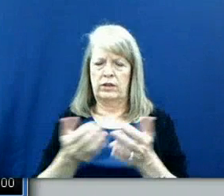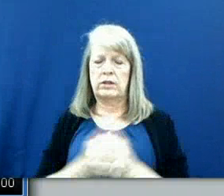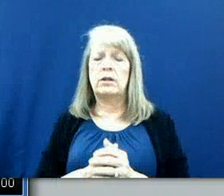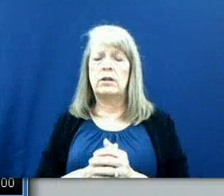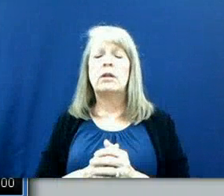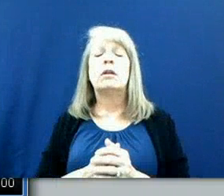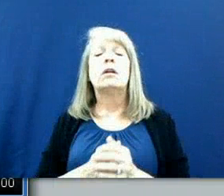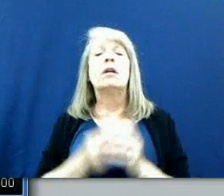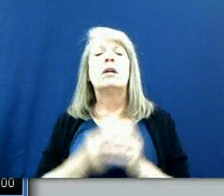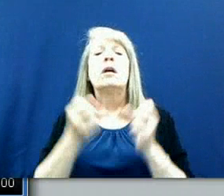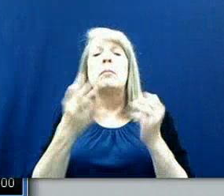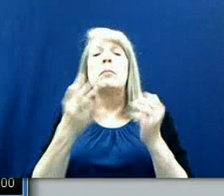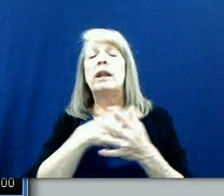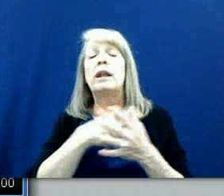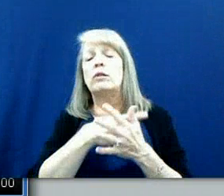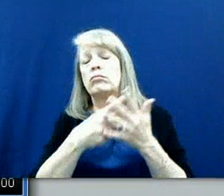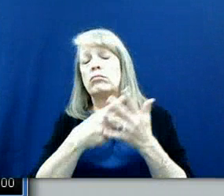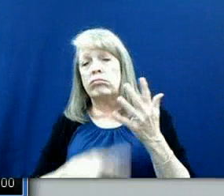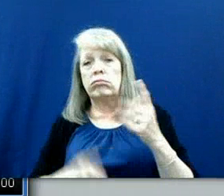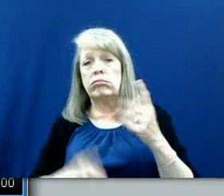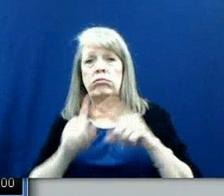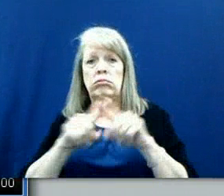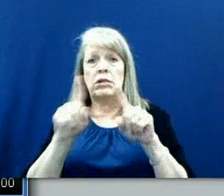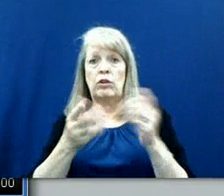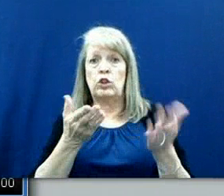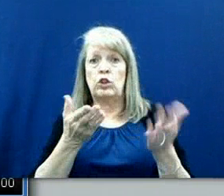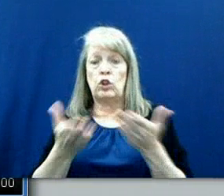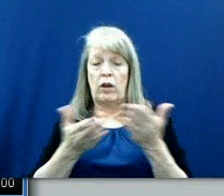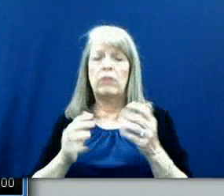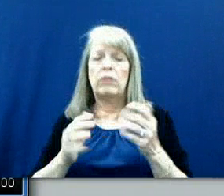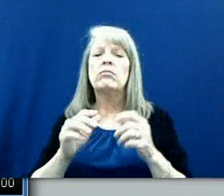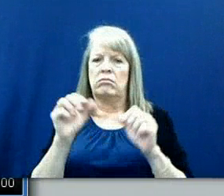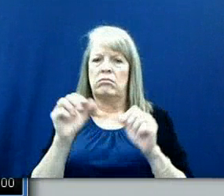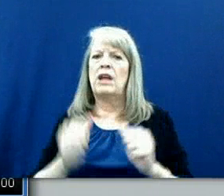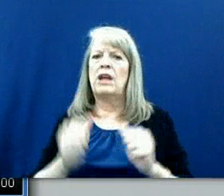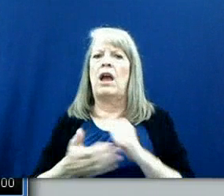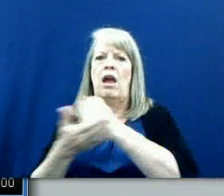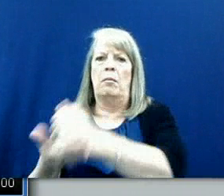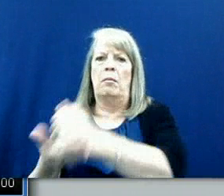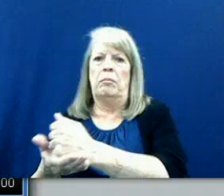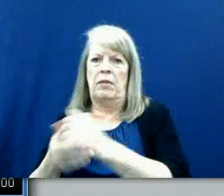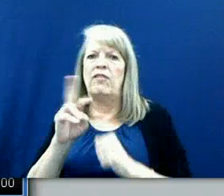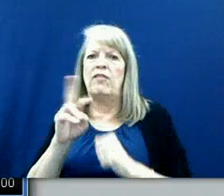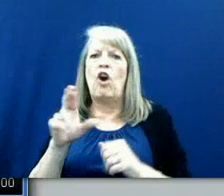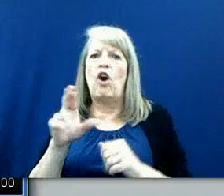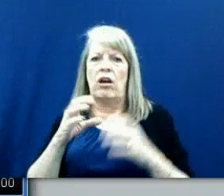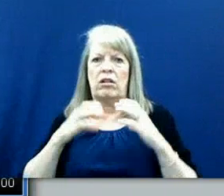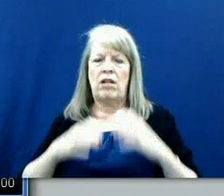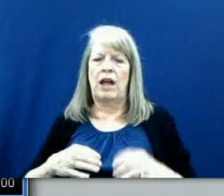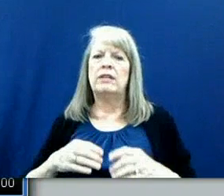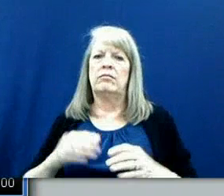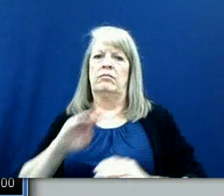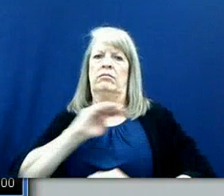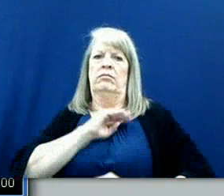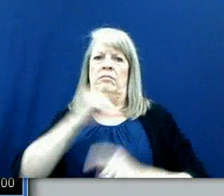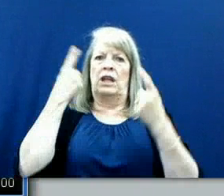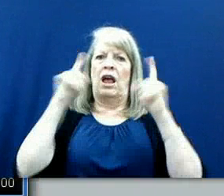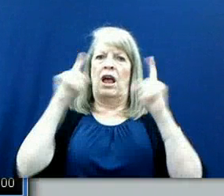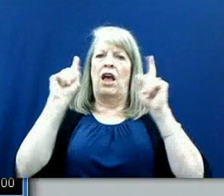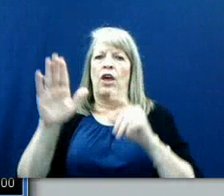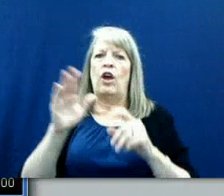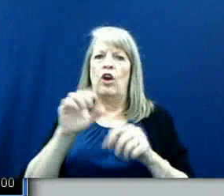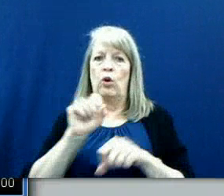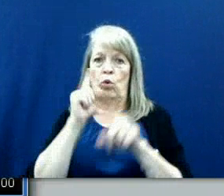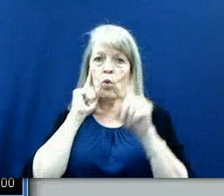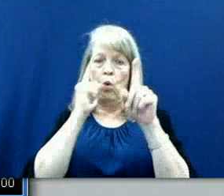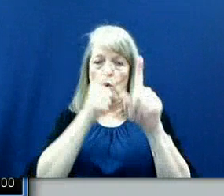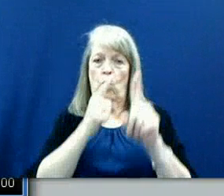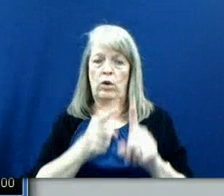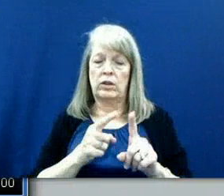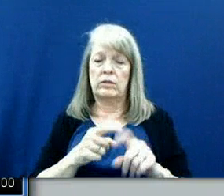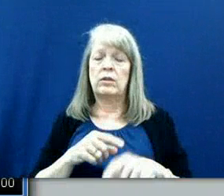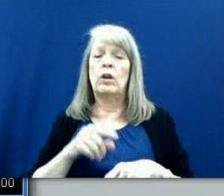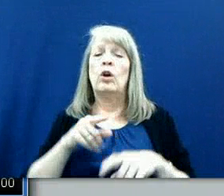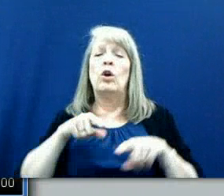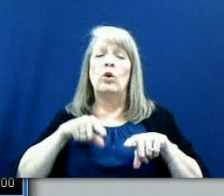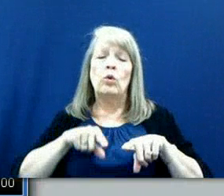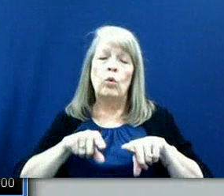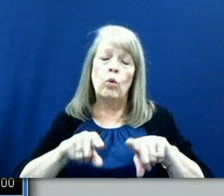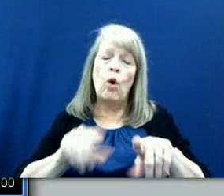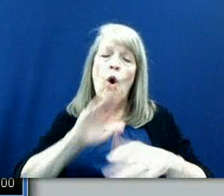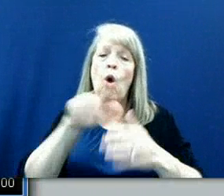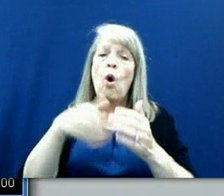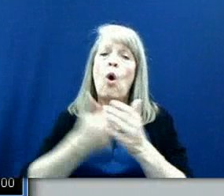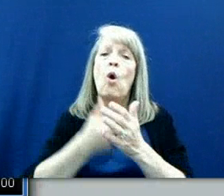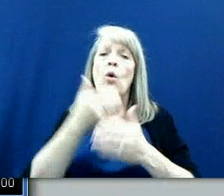Many different services are available to help VR clients meet their employment goals. Throughout the process,